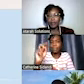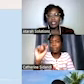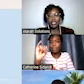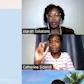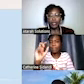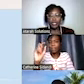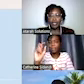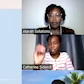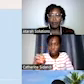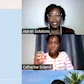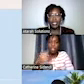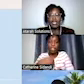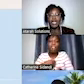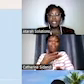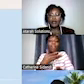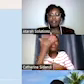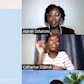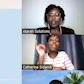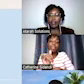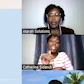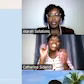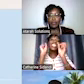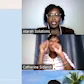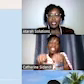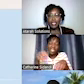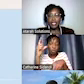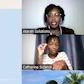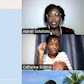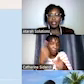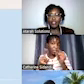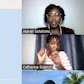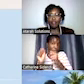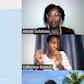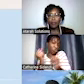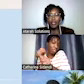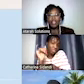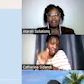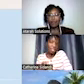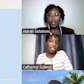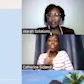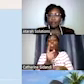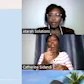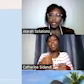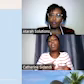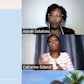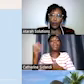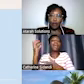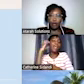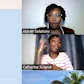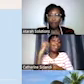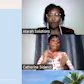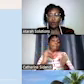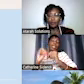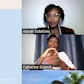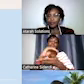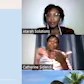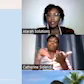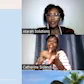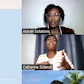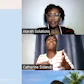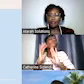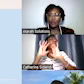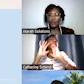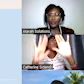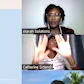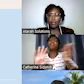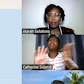even as much as they're located in Mombasa. And then we have the Career Management Center. This is a HR firm. They have a wonderful, wonderful program for